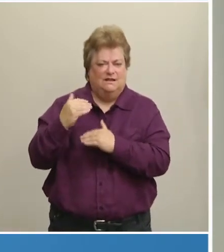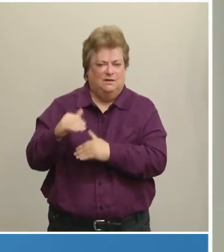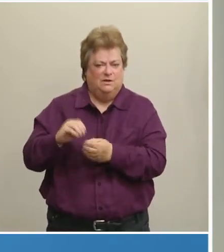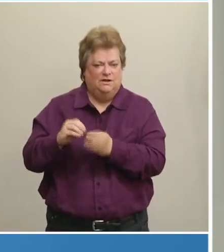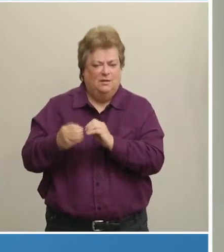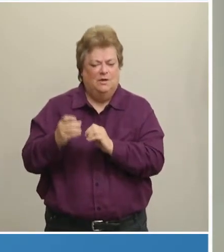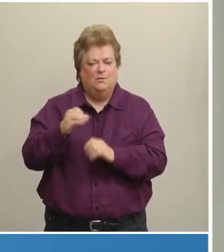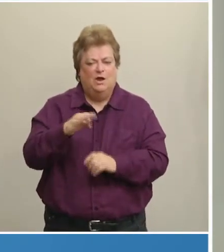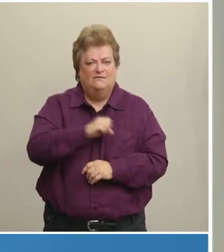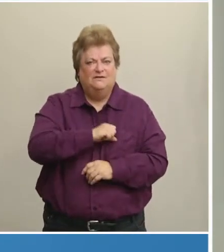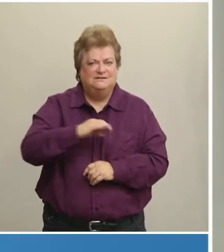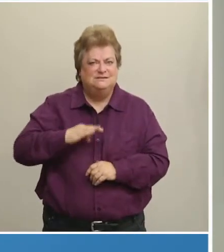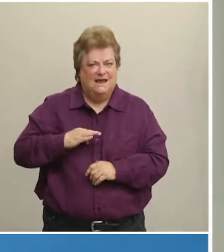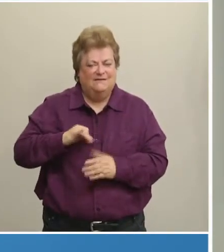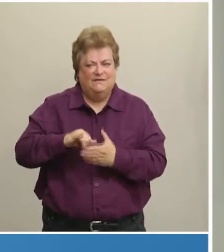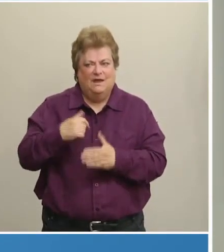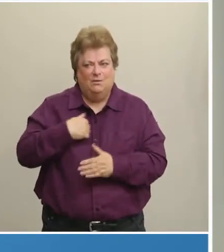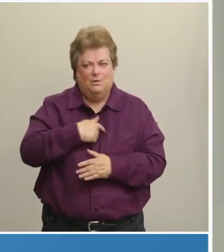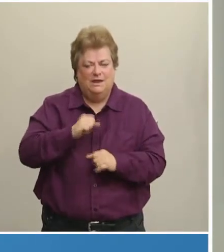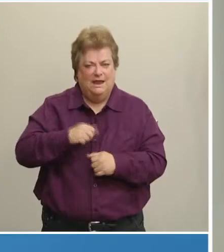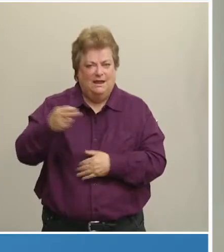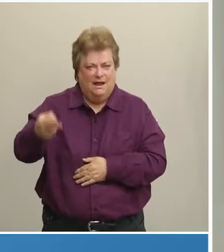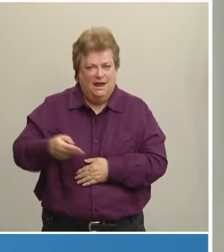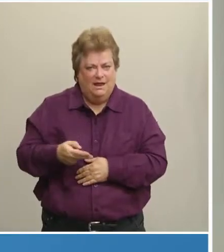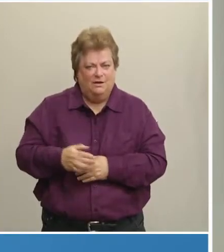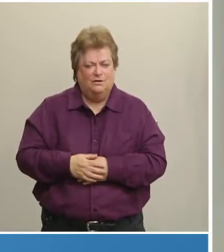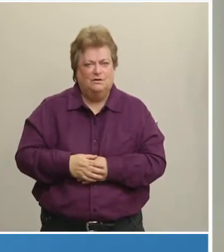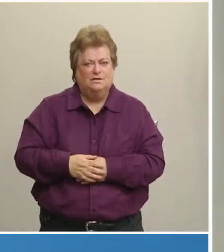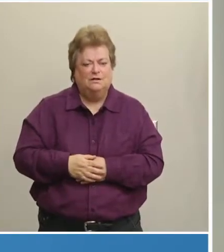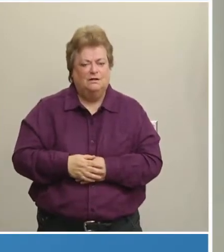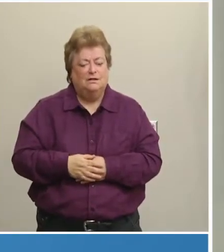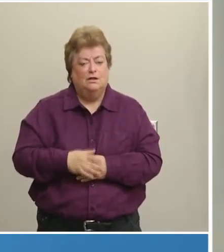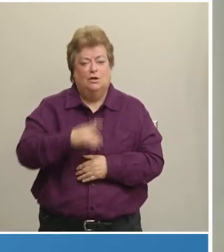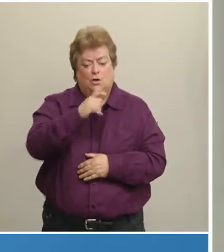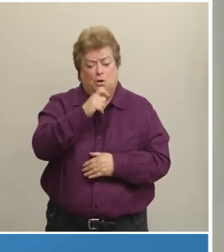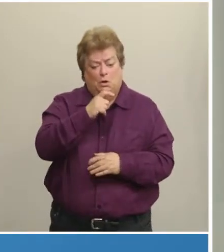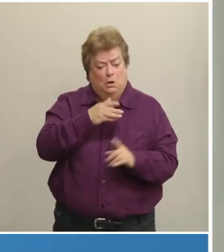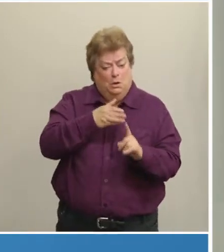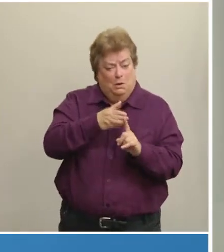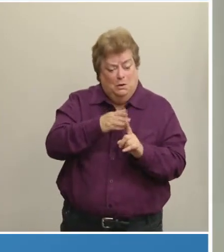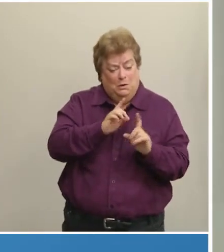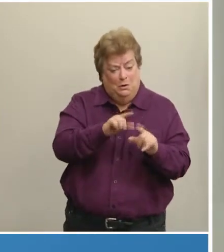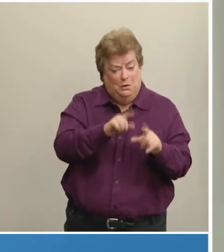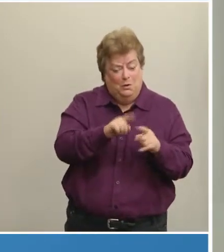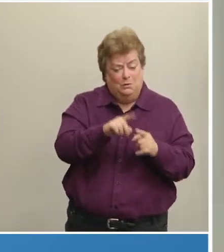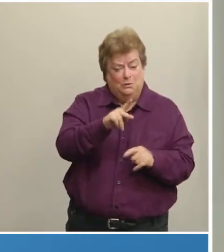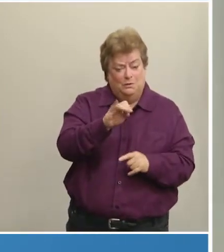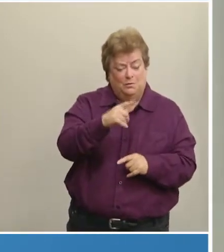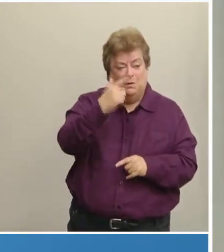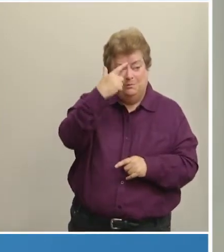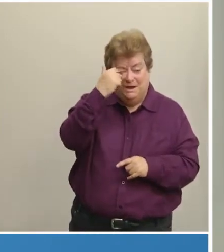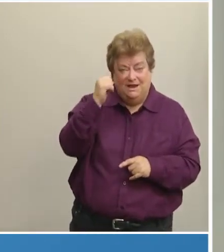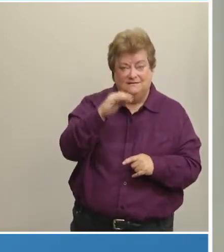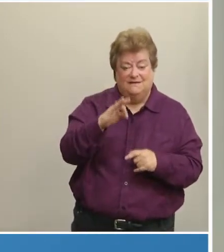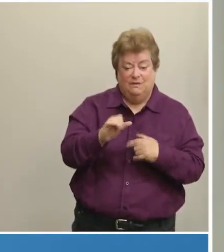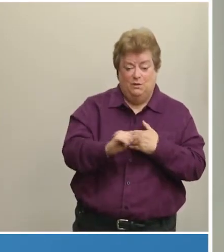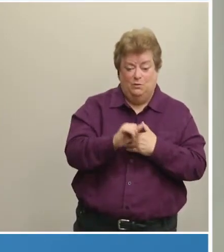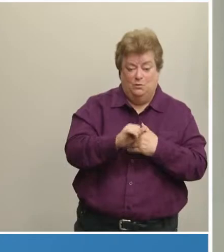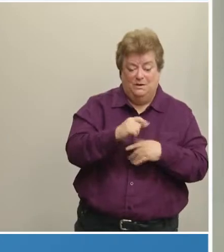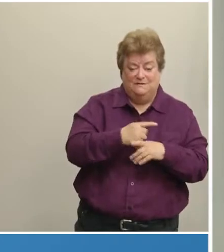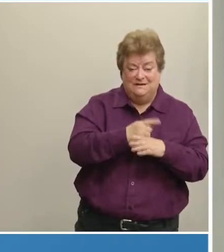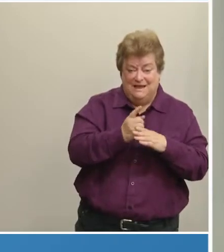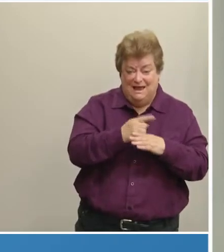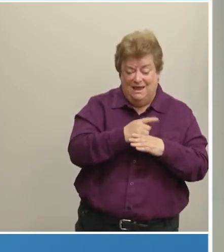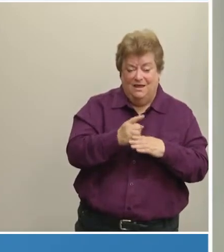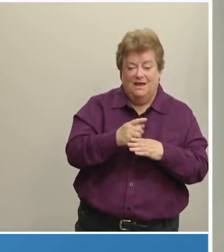number of pool staff that we've been able to hire. Pool patrons, because of the COVID risk dial and because of directed